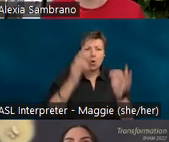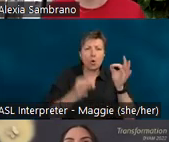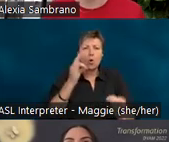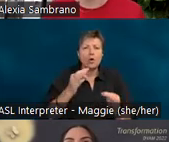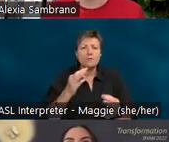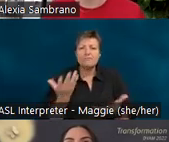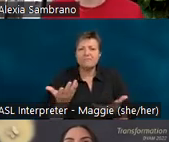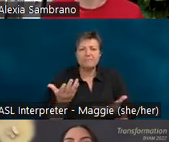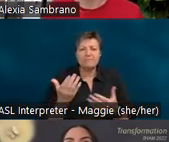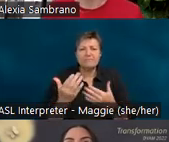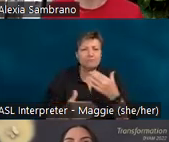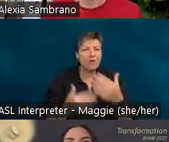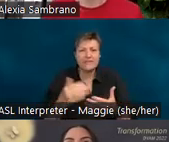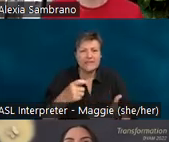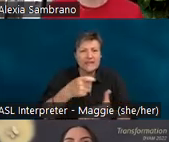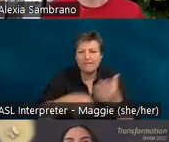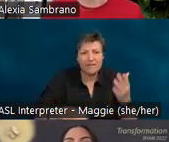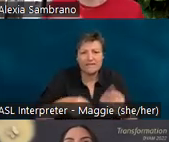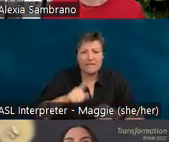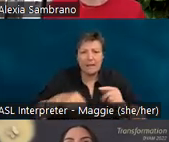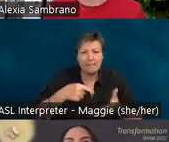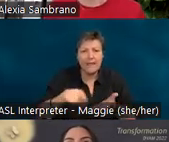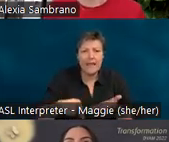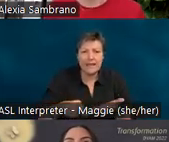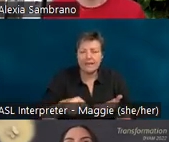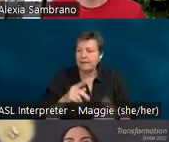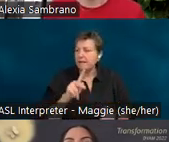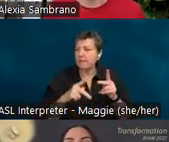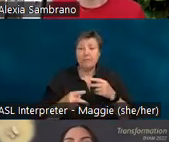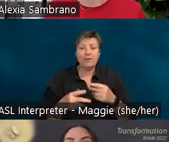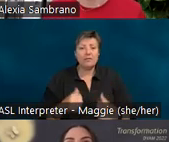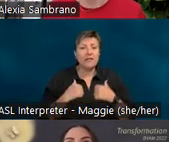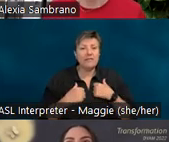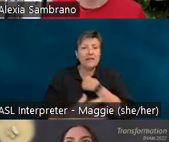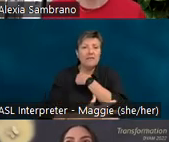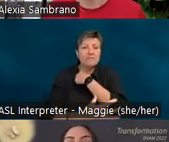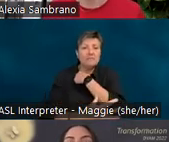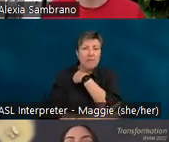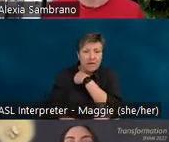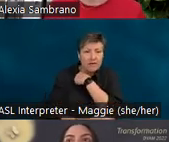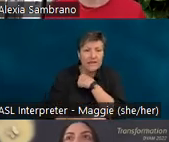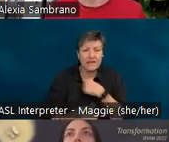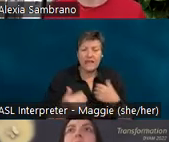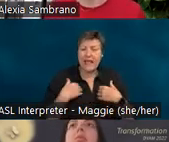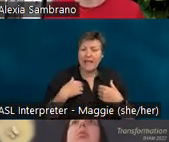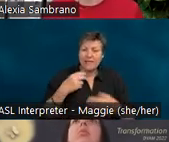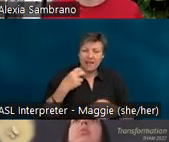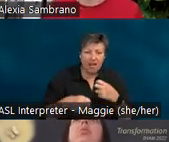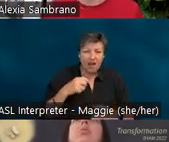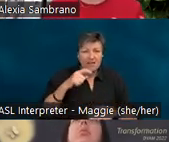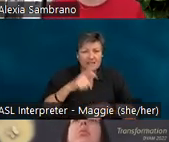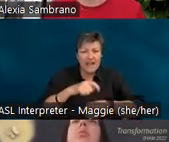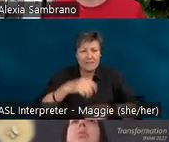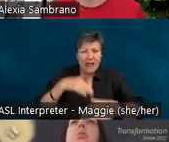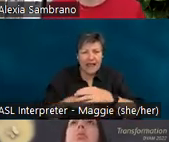inaccessible for folks who are living in poverty or folks who are having a difficult time accessing gender affirming care, or healthcare providers who are willing